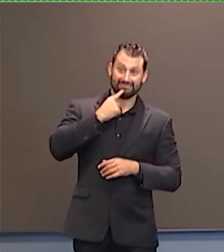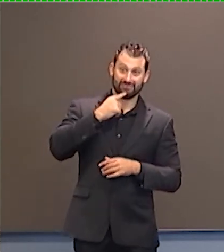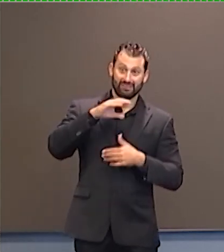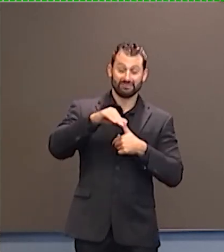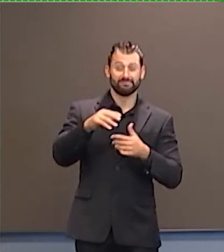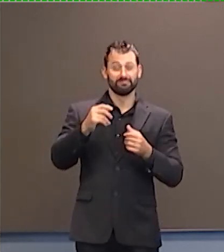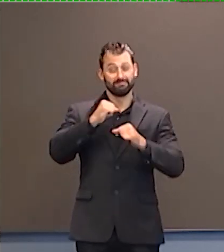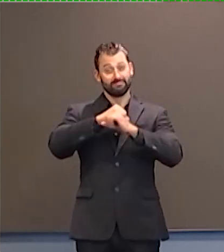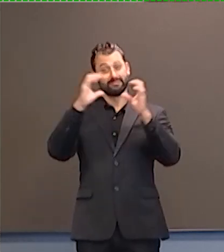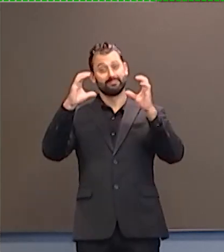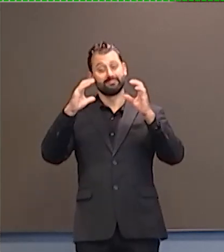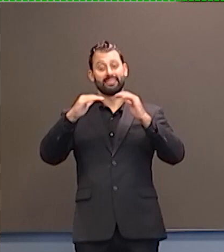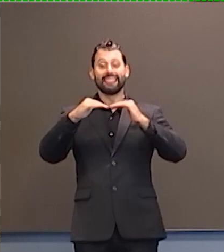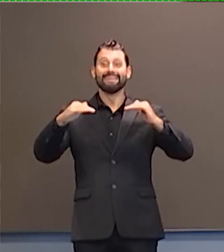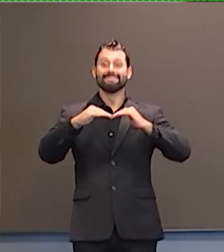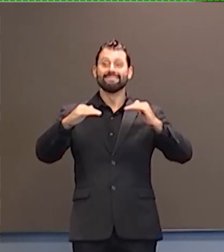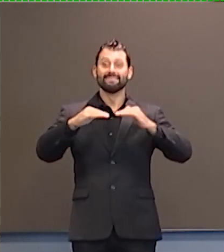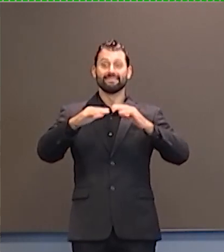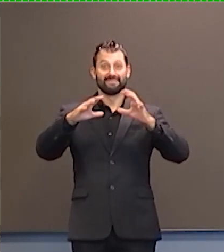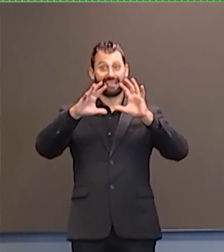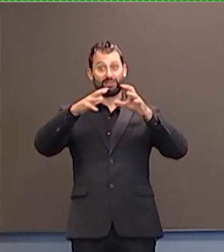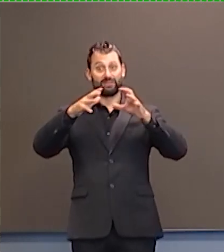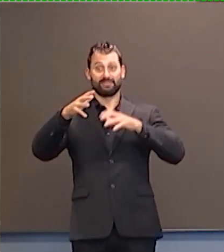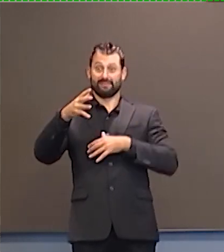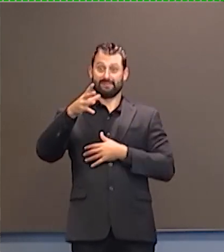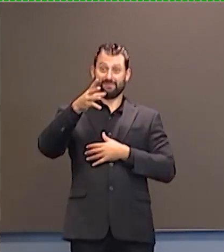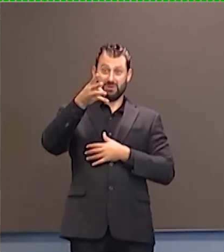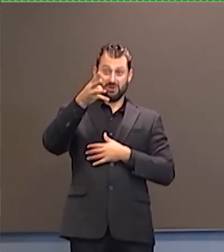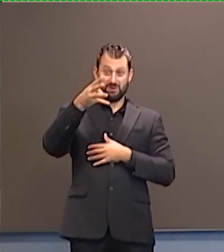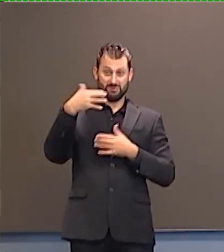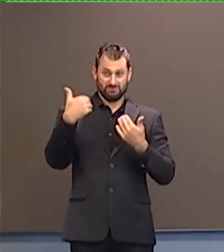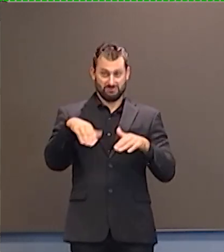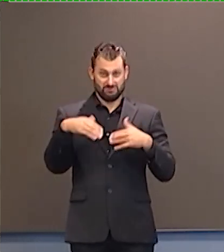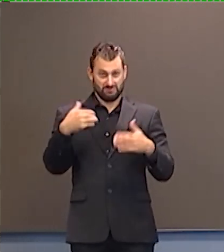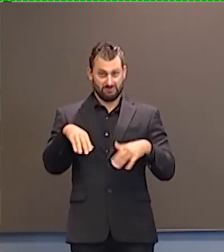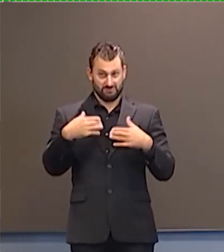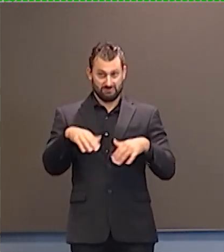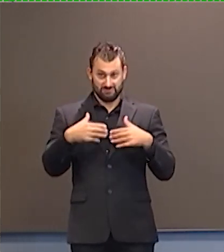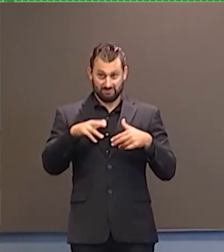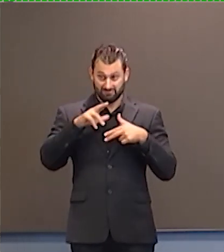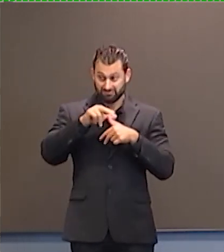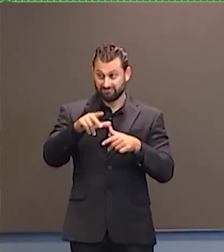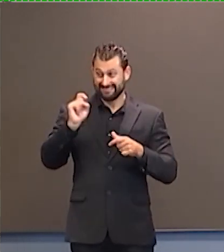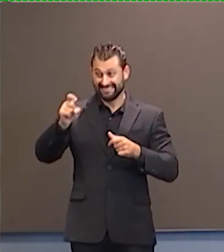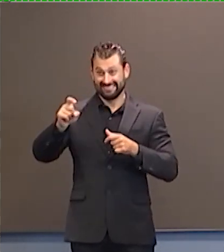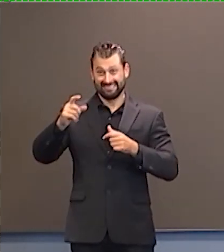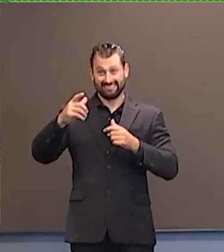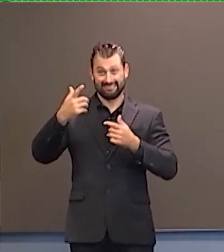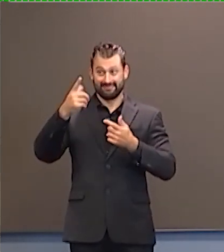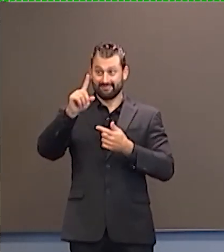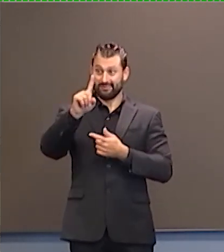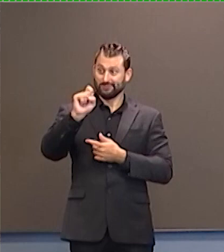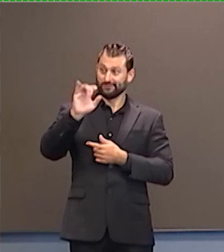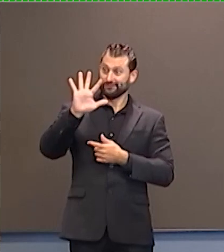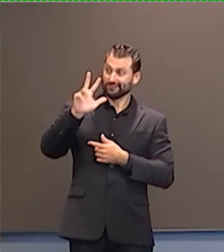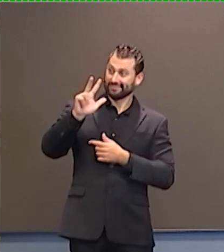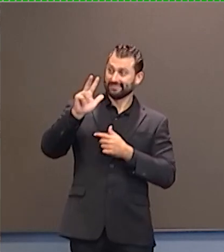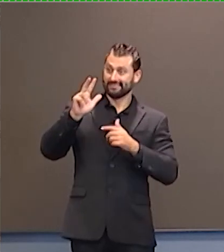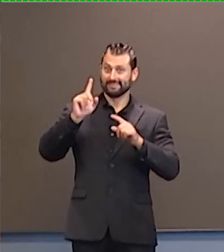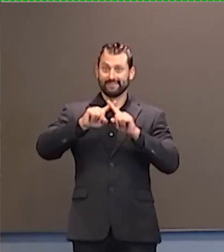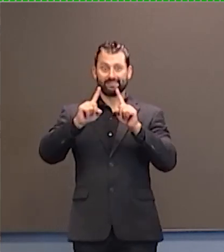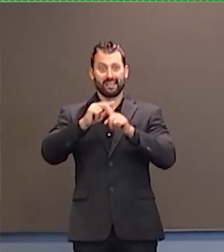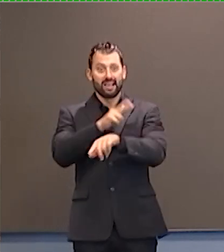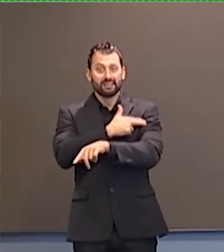five that's 153 facilities that have to move there are a lot of things that need to occur and this is why it's really